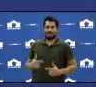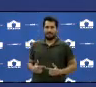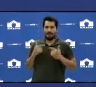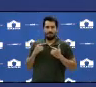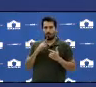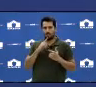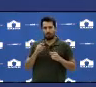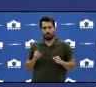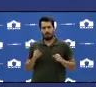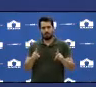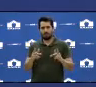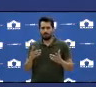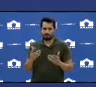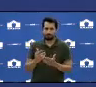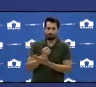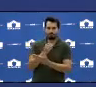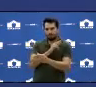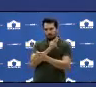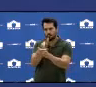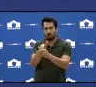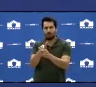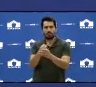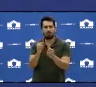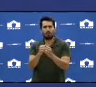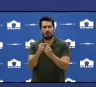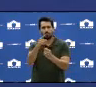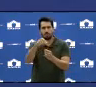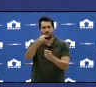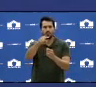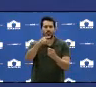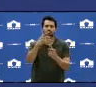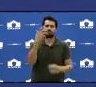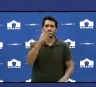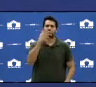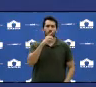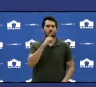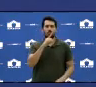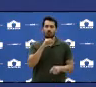this opportunity to be part of all of you on this amazing